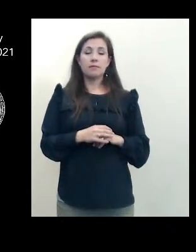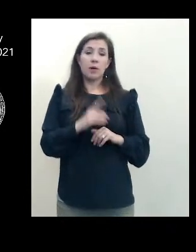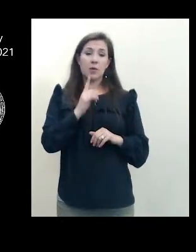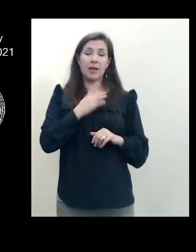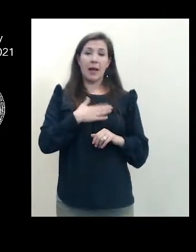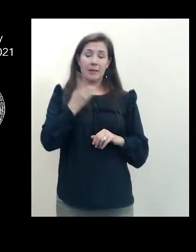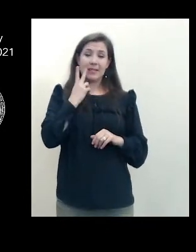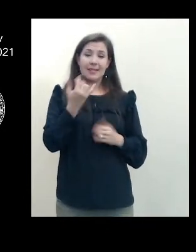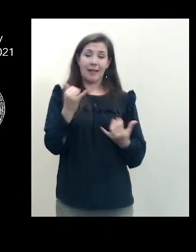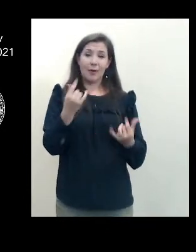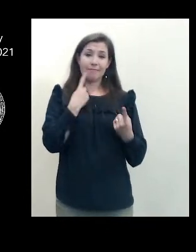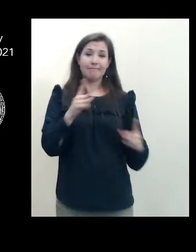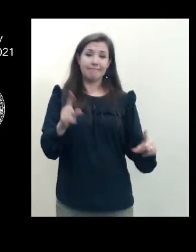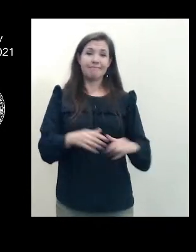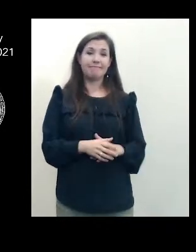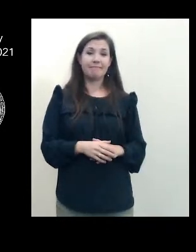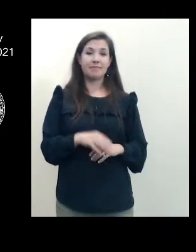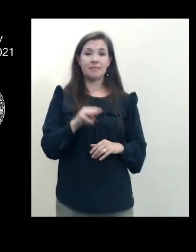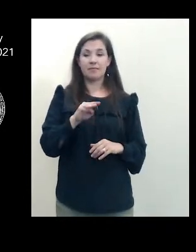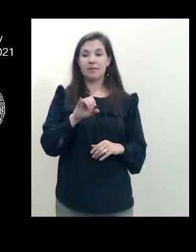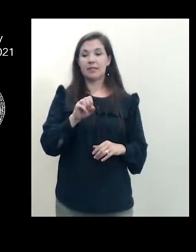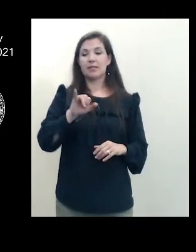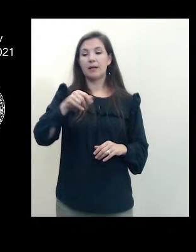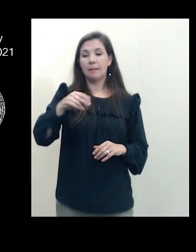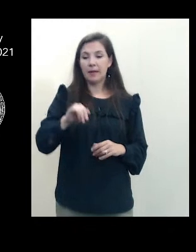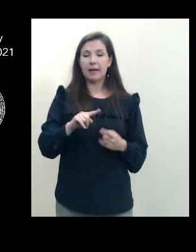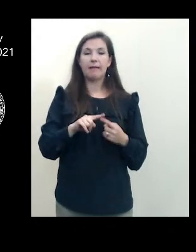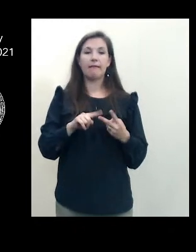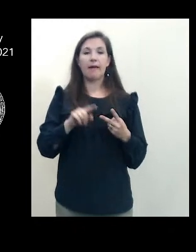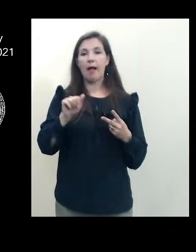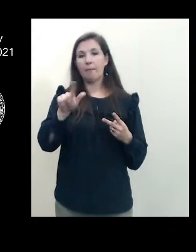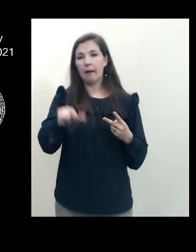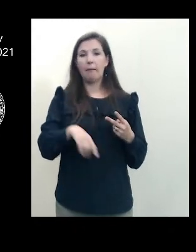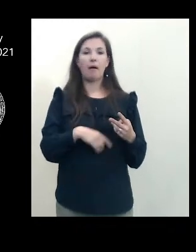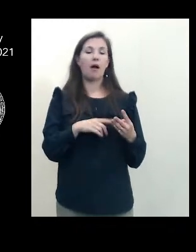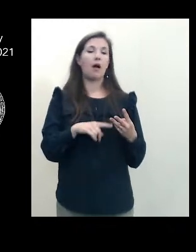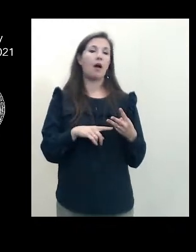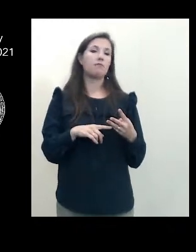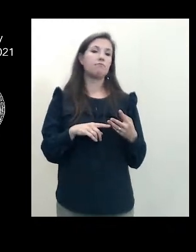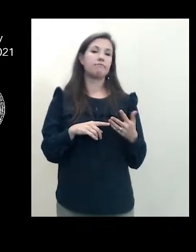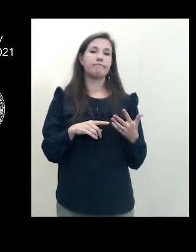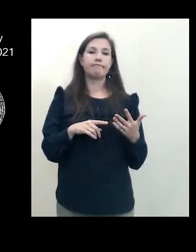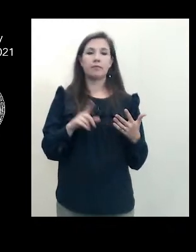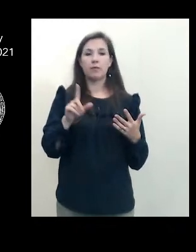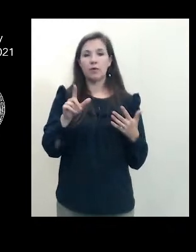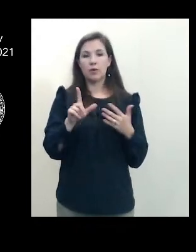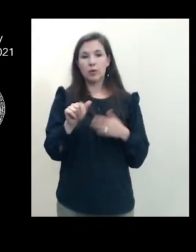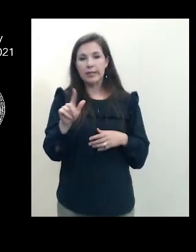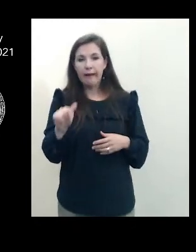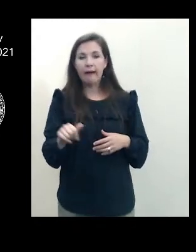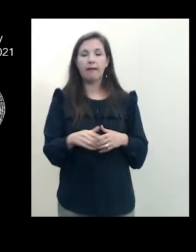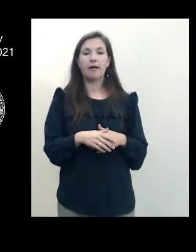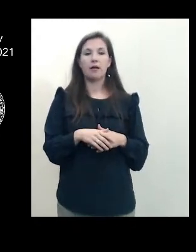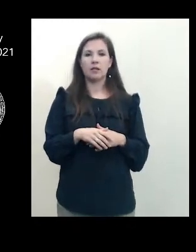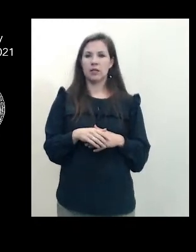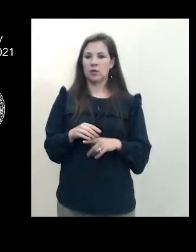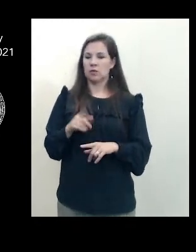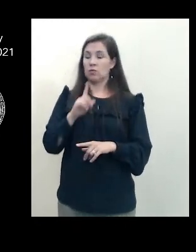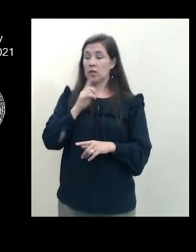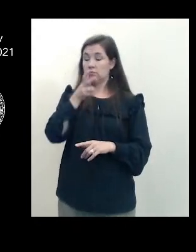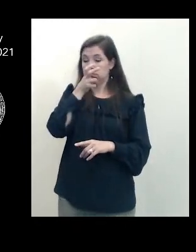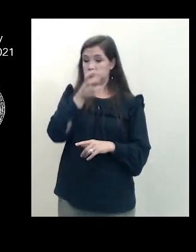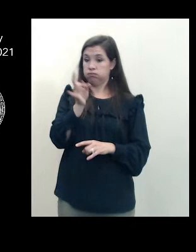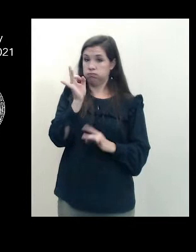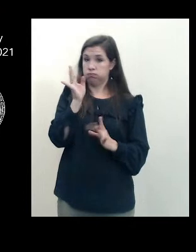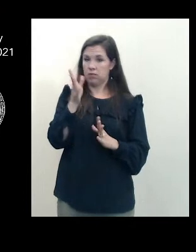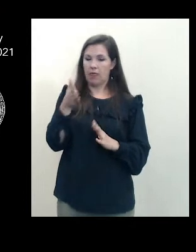to see some yellow in Mississippi, Alabama, because Louisiana, because it had been really bad down there.